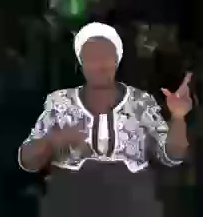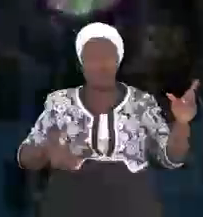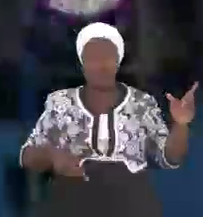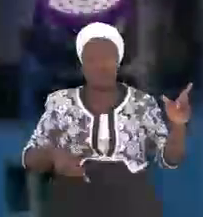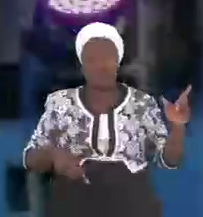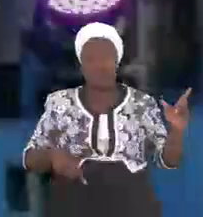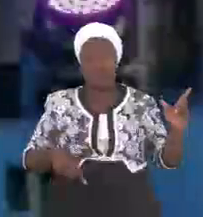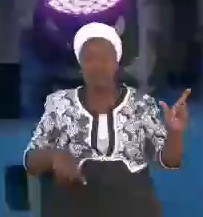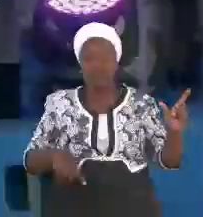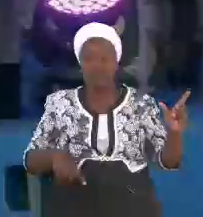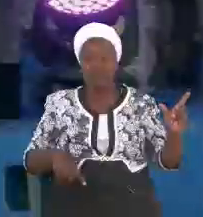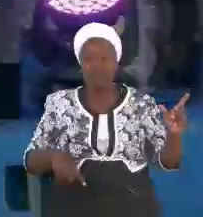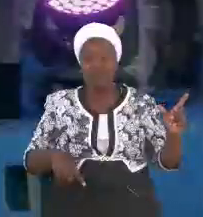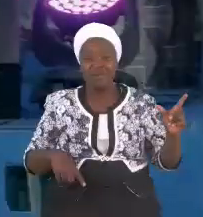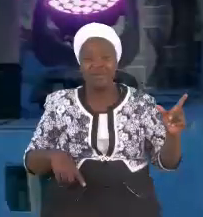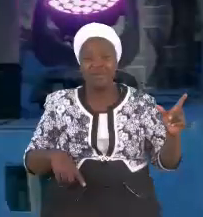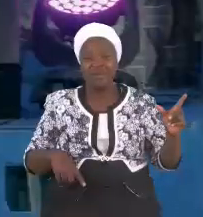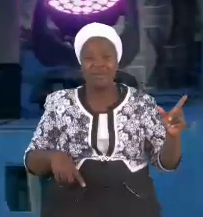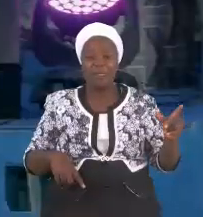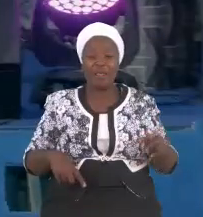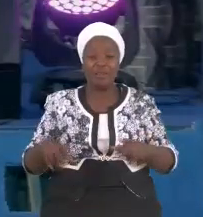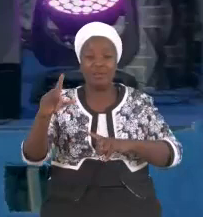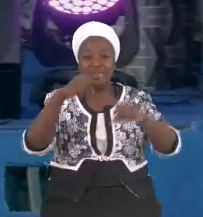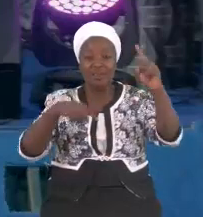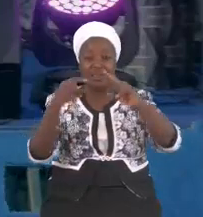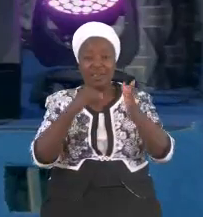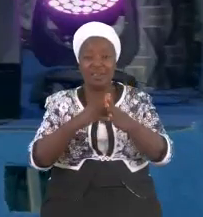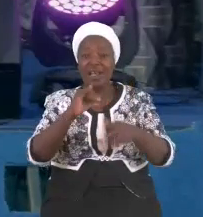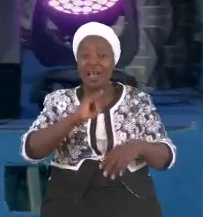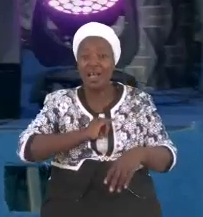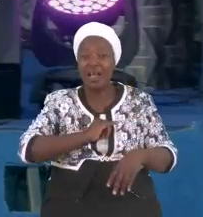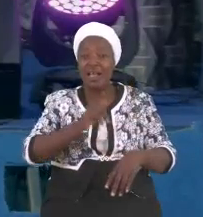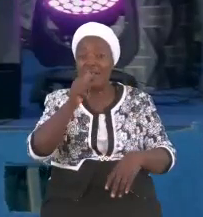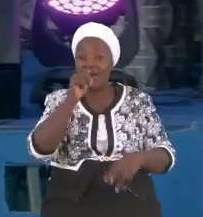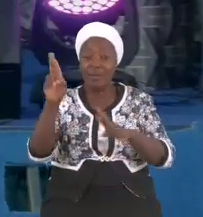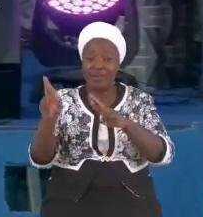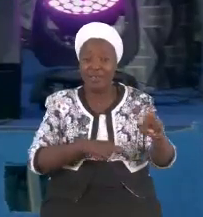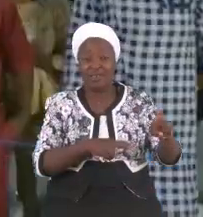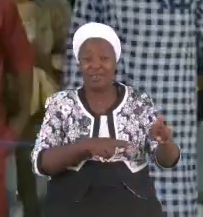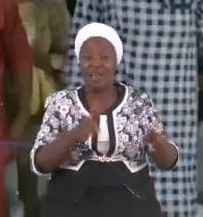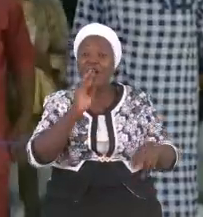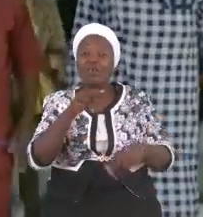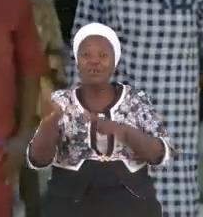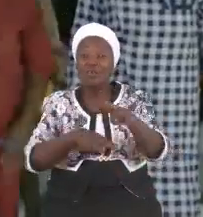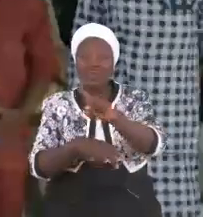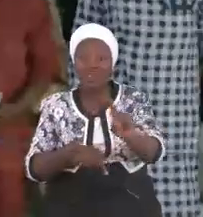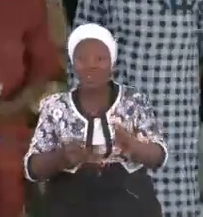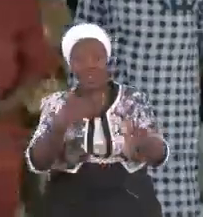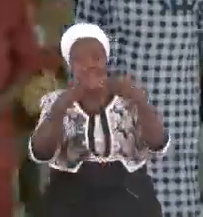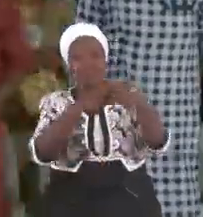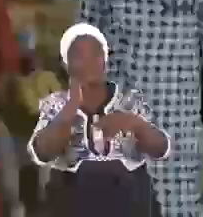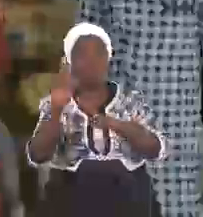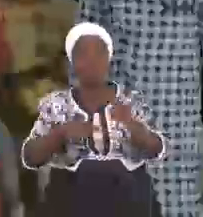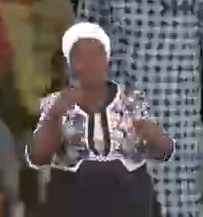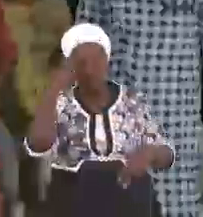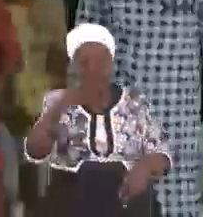I am ready. Are you ready? Yes. Heaven is ready for you. Yes. That miracle